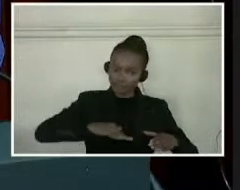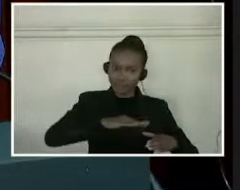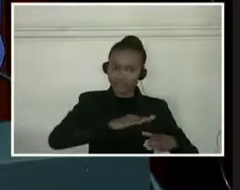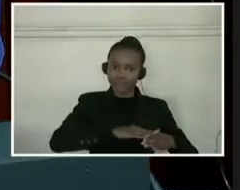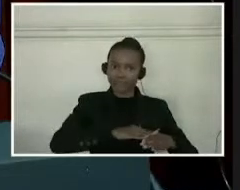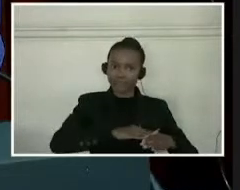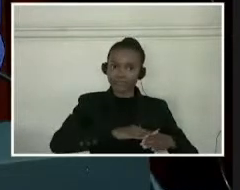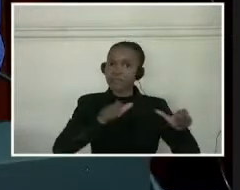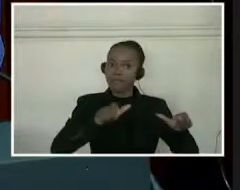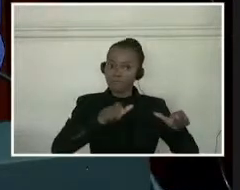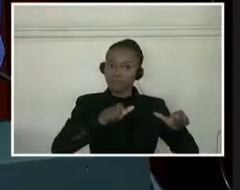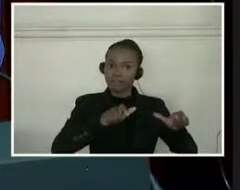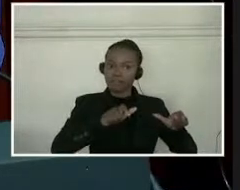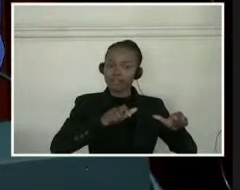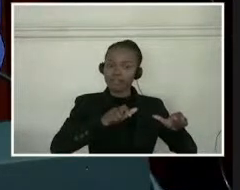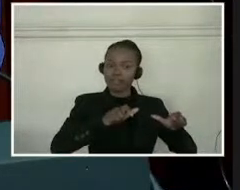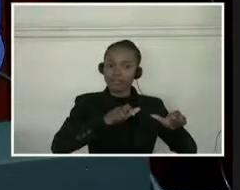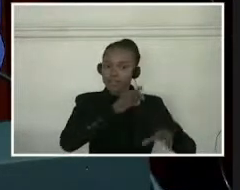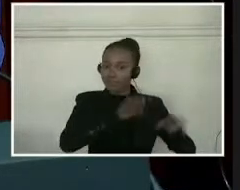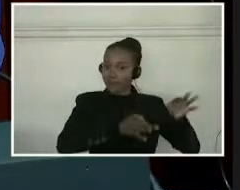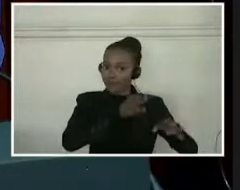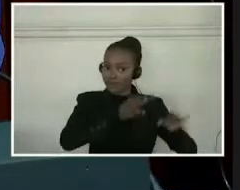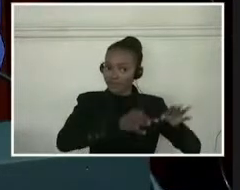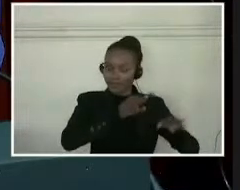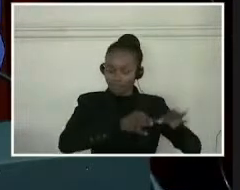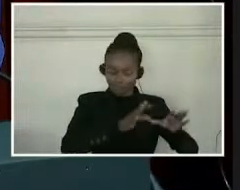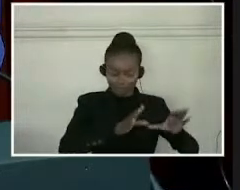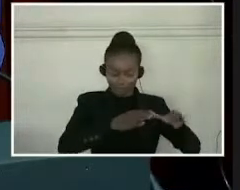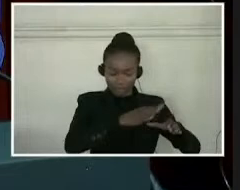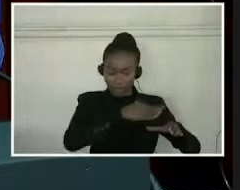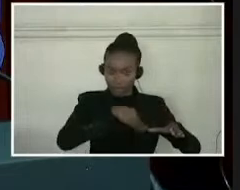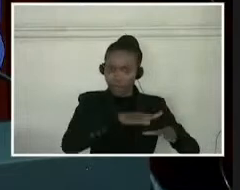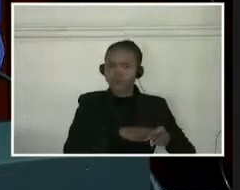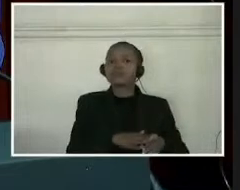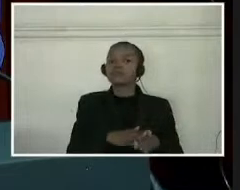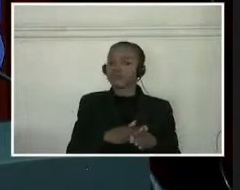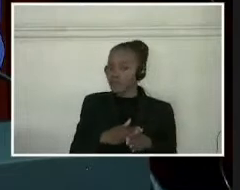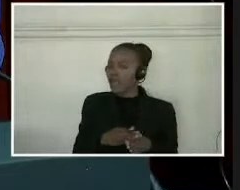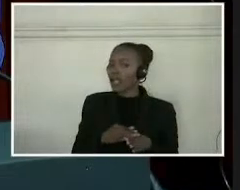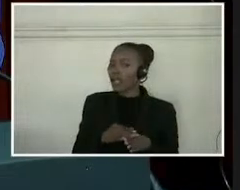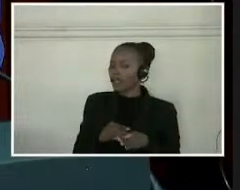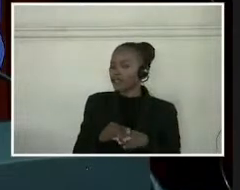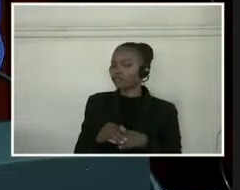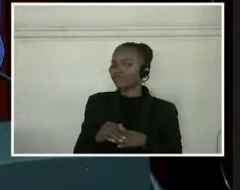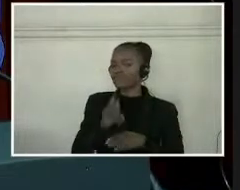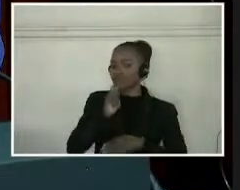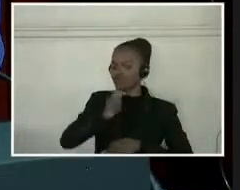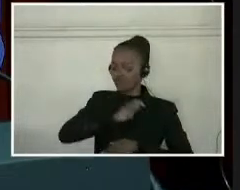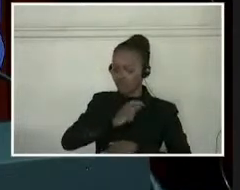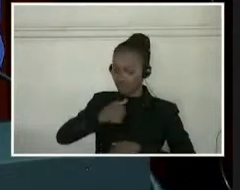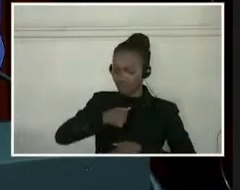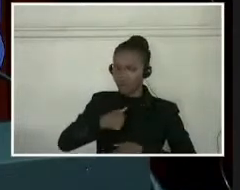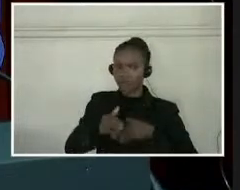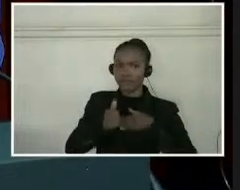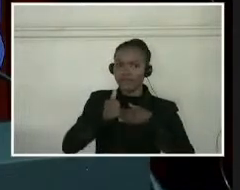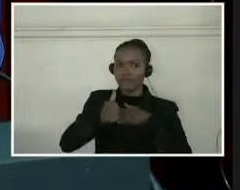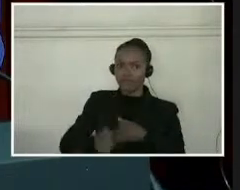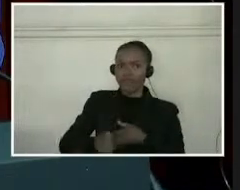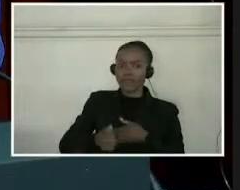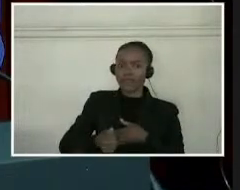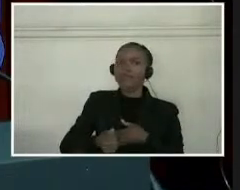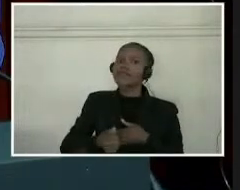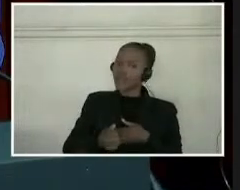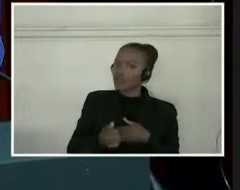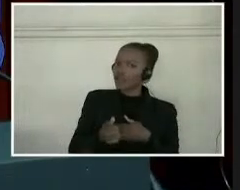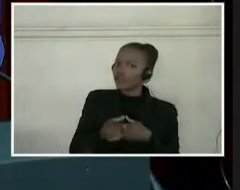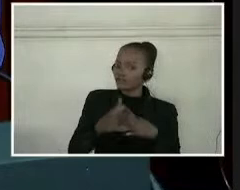utibisa for entrusting me with the responsibility of leading the establishment of the new department of sport